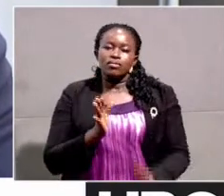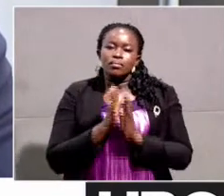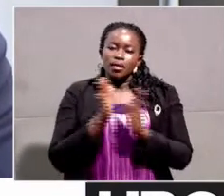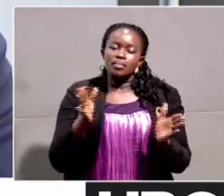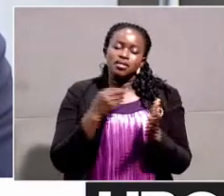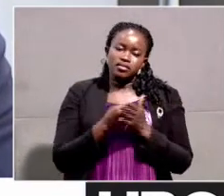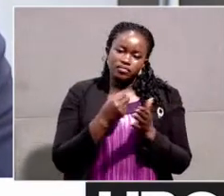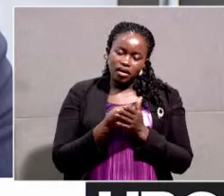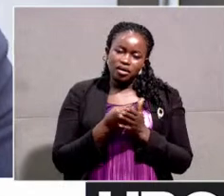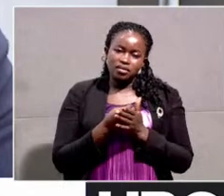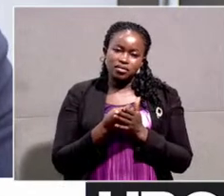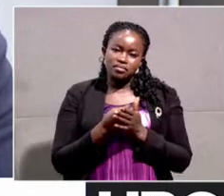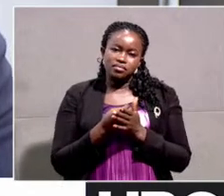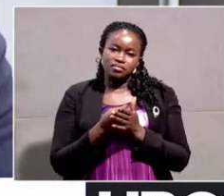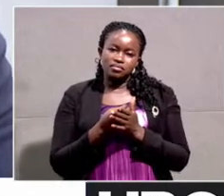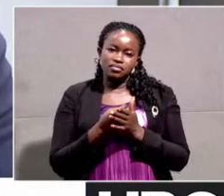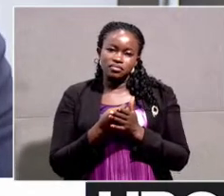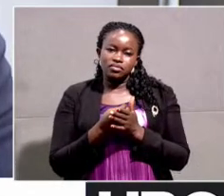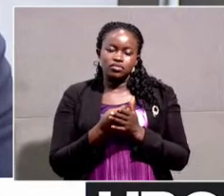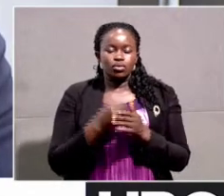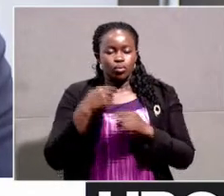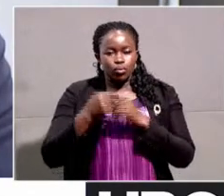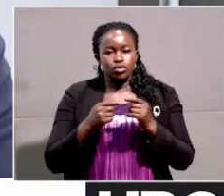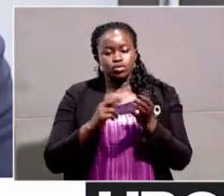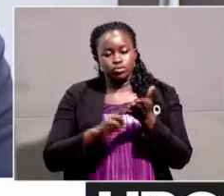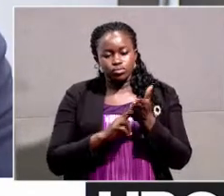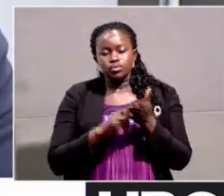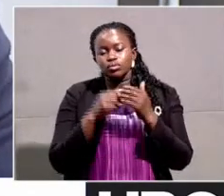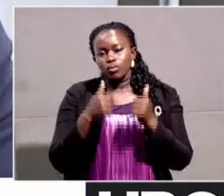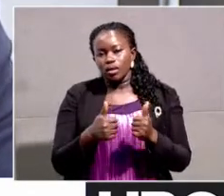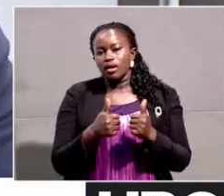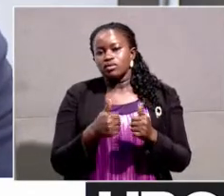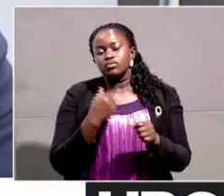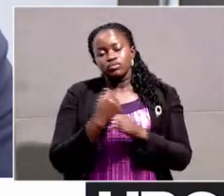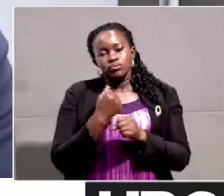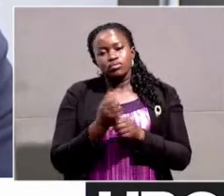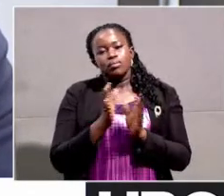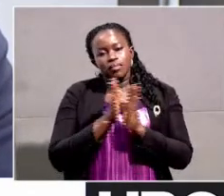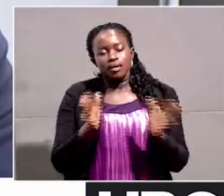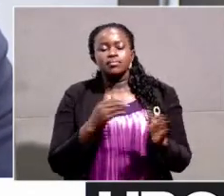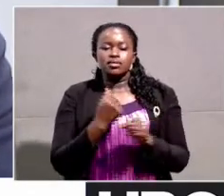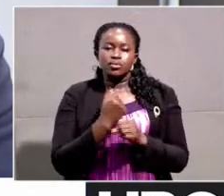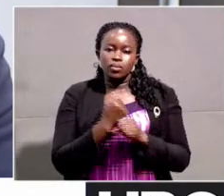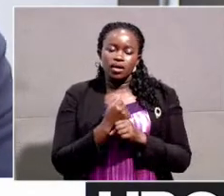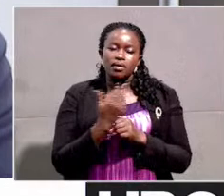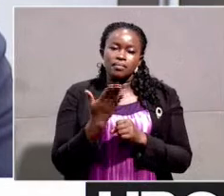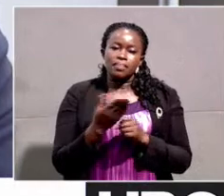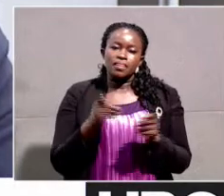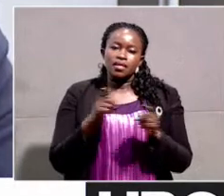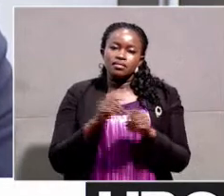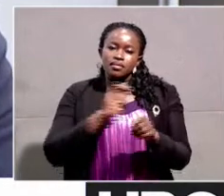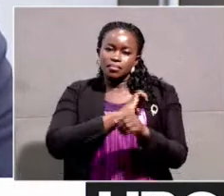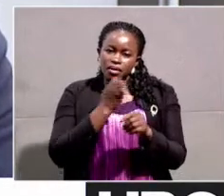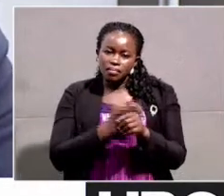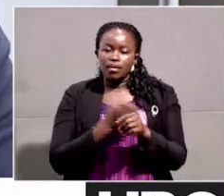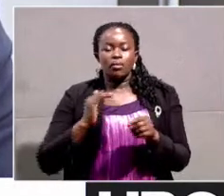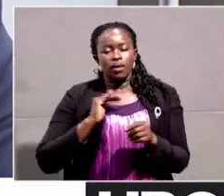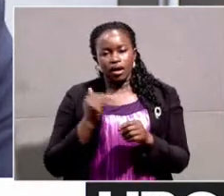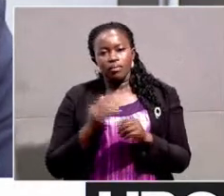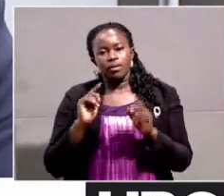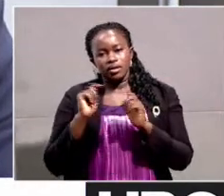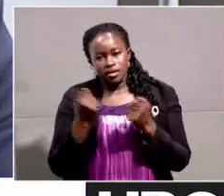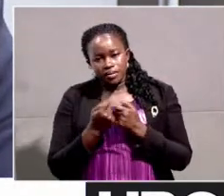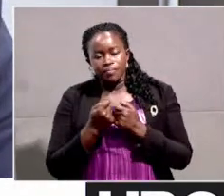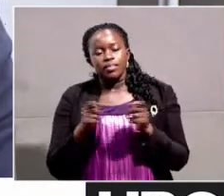voted for public works have been actually properly utilized, and also empower our teams,